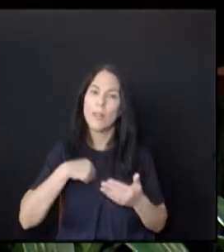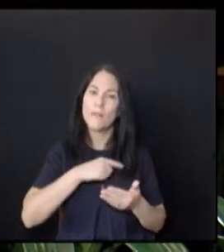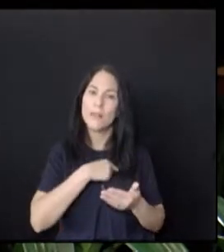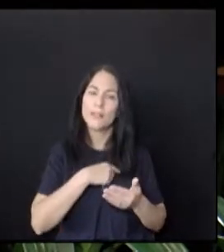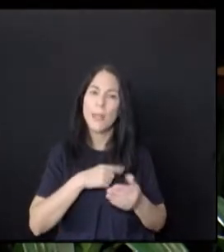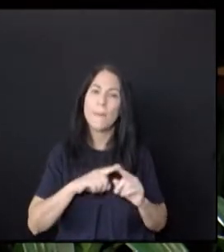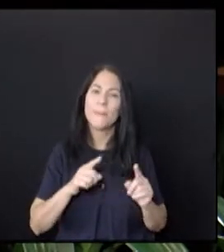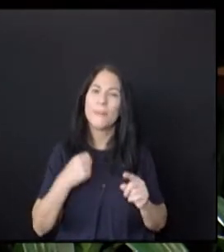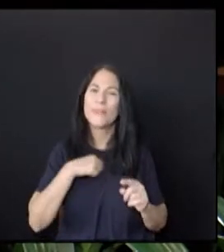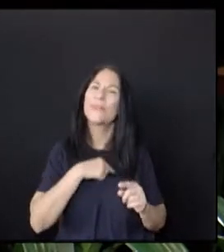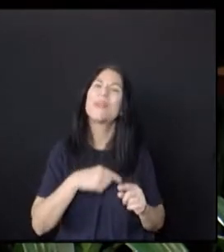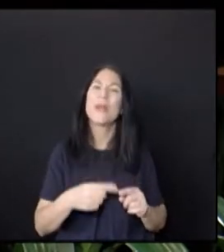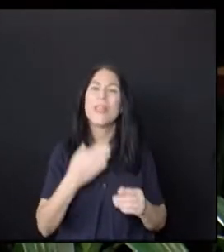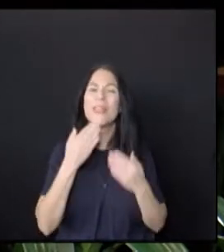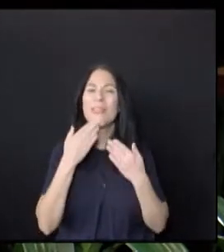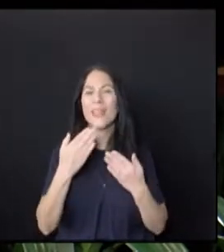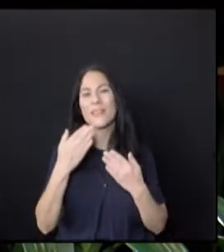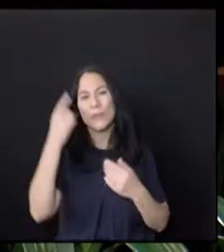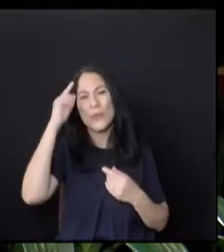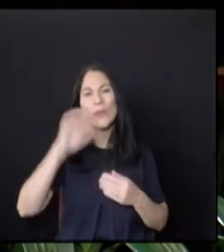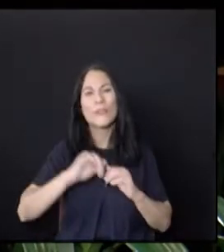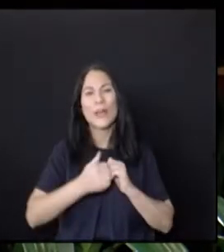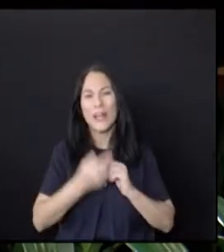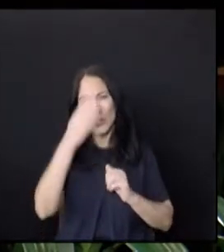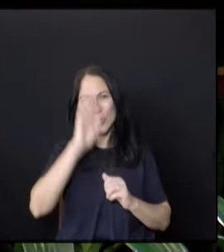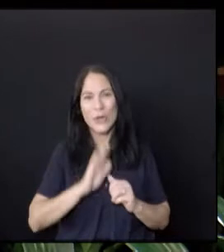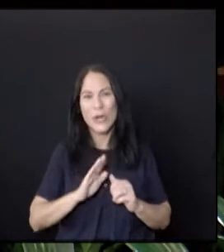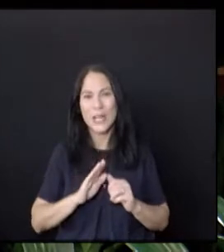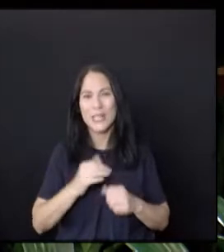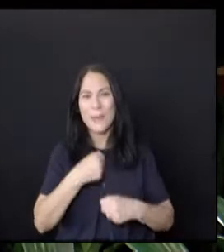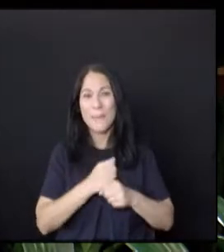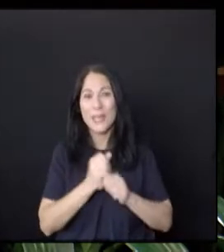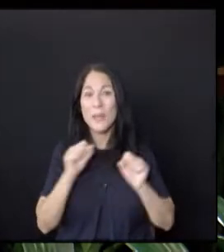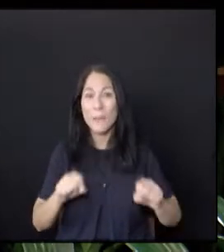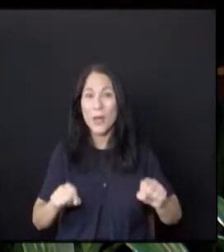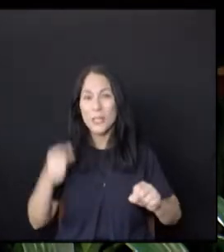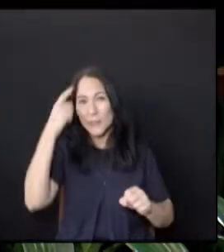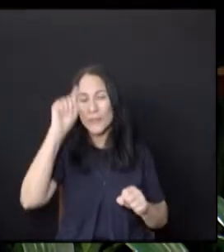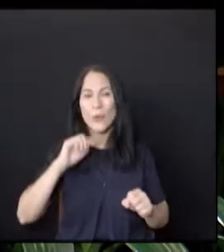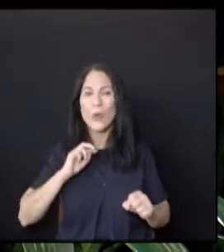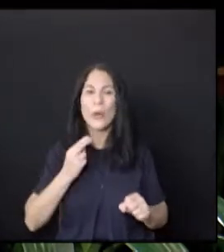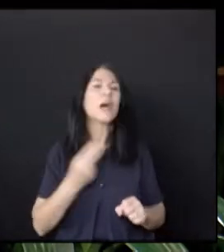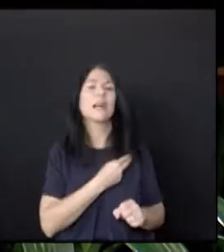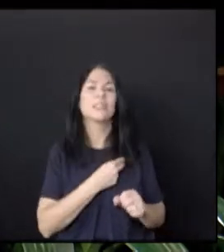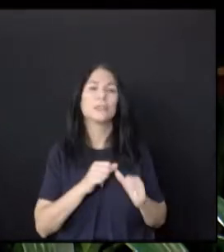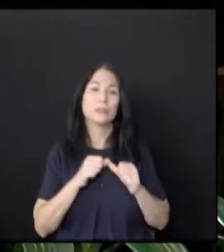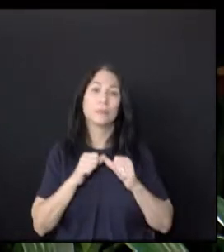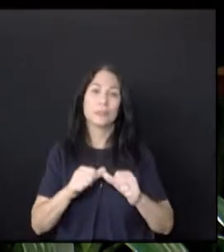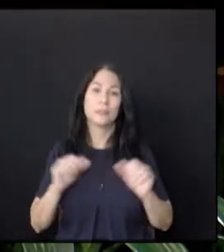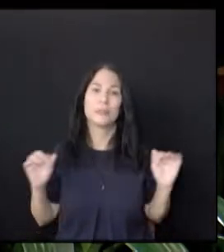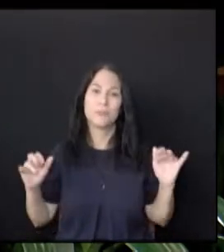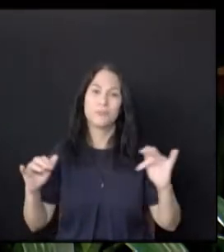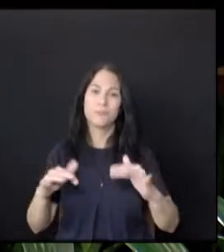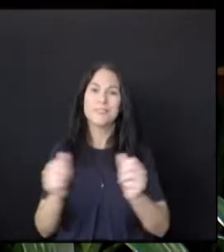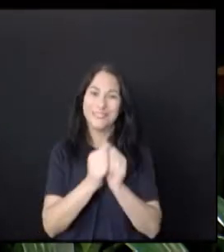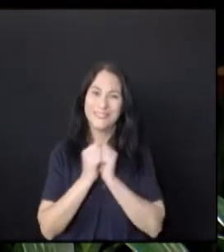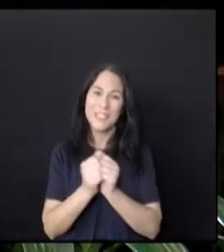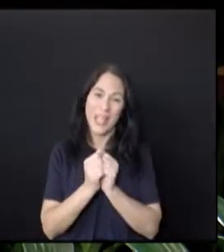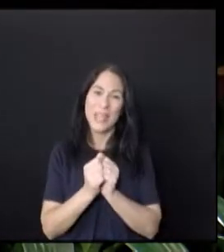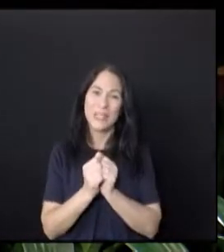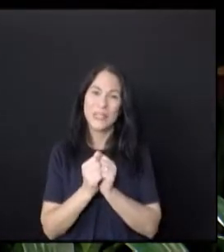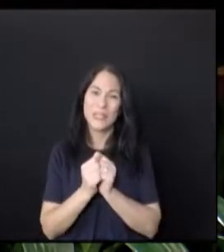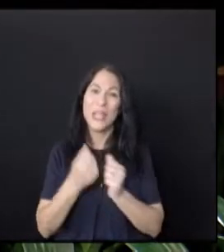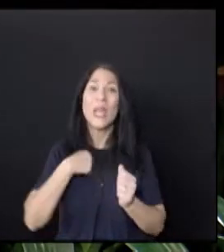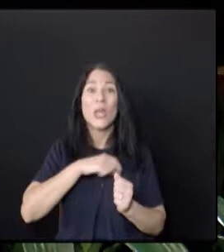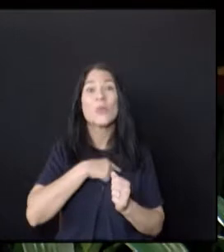so thankful for how God has made a way for us to still gather, for us to still come together. And we are planning that right now as we